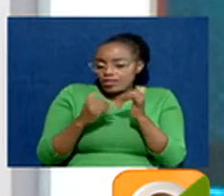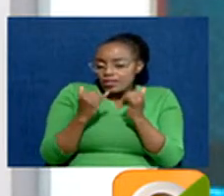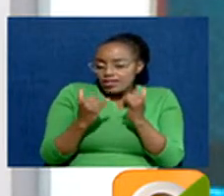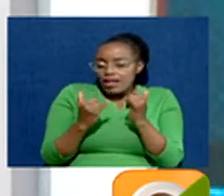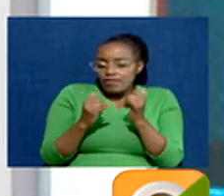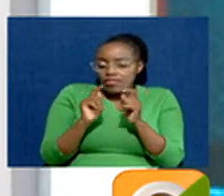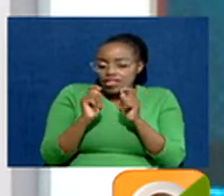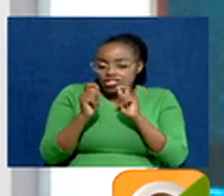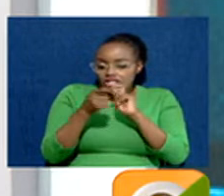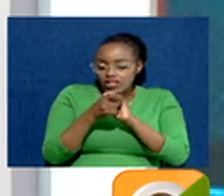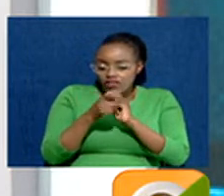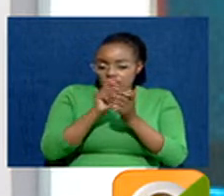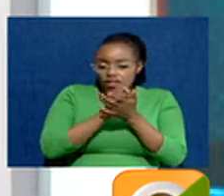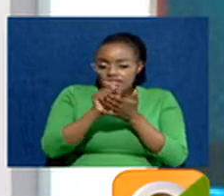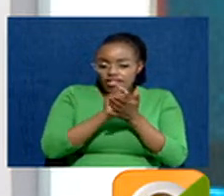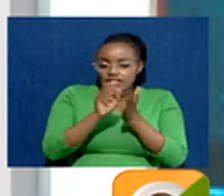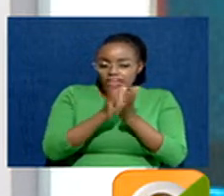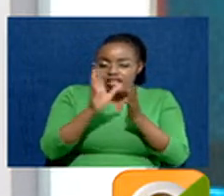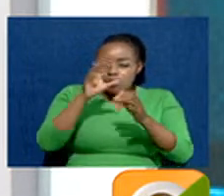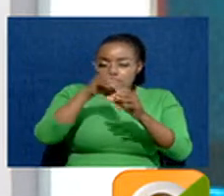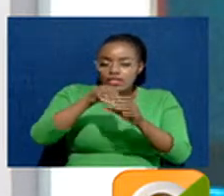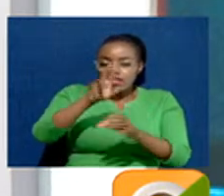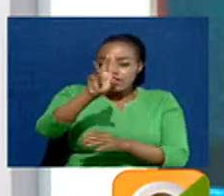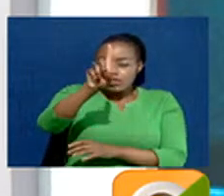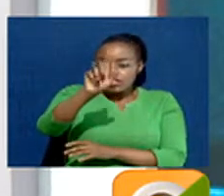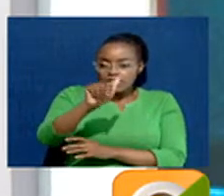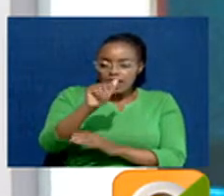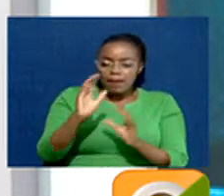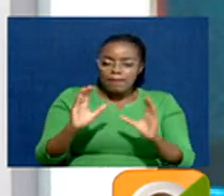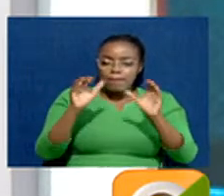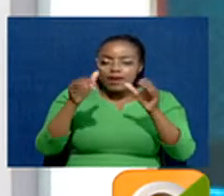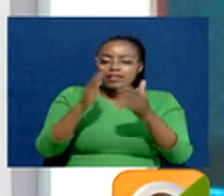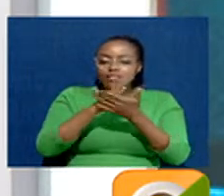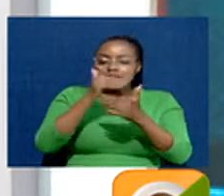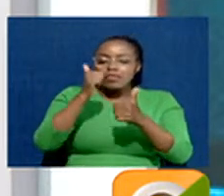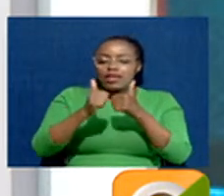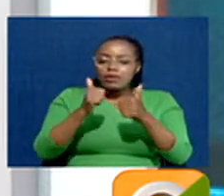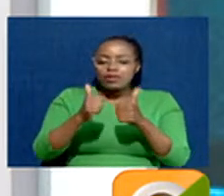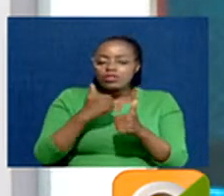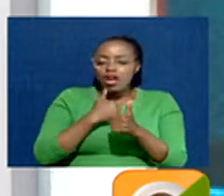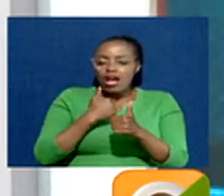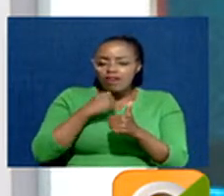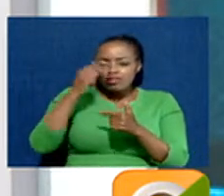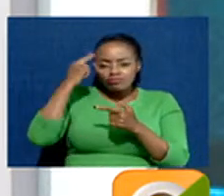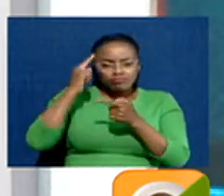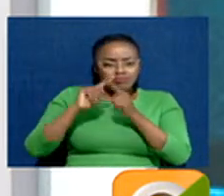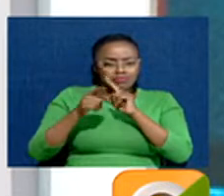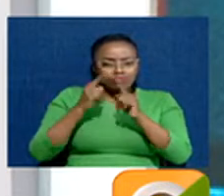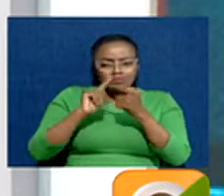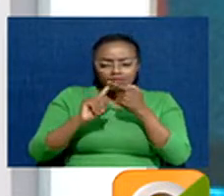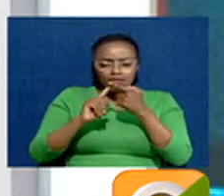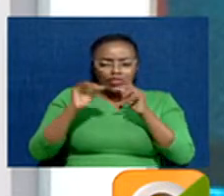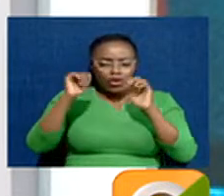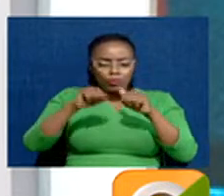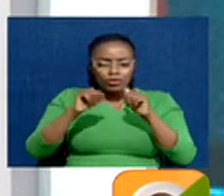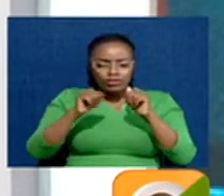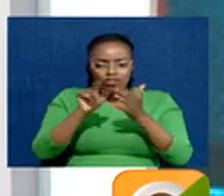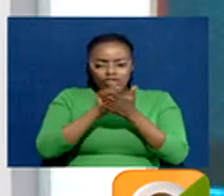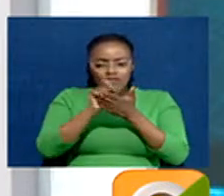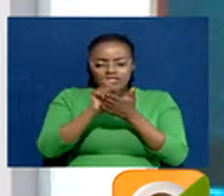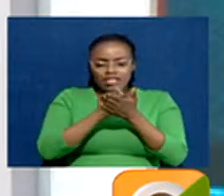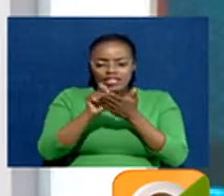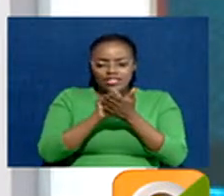that the change of a secretary general within the UDA party was something that was already thought out, the possibility of the secretary